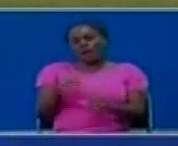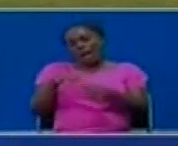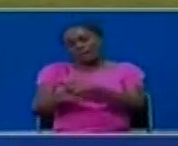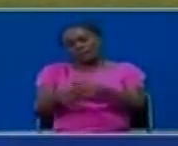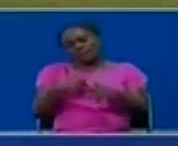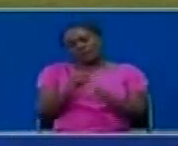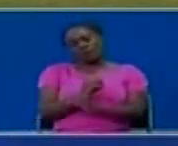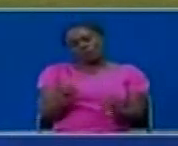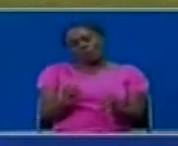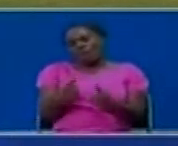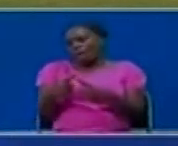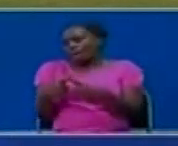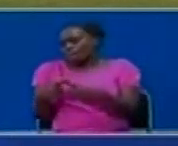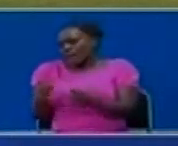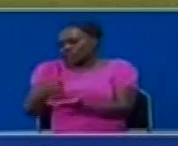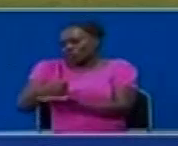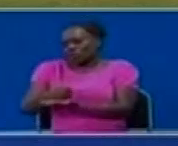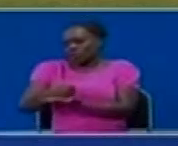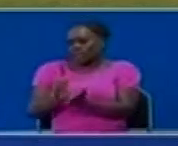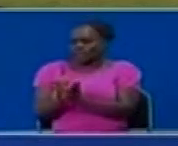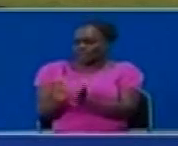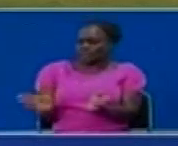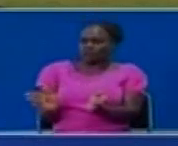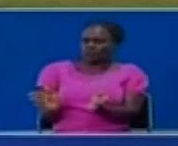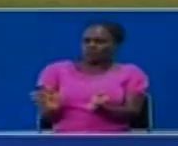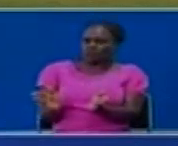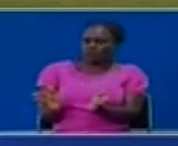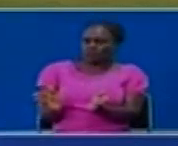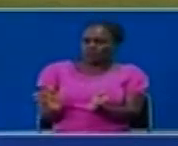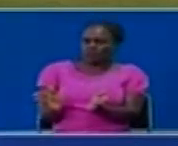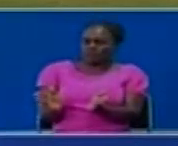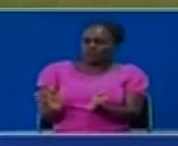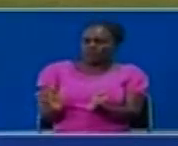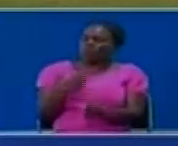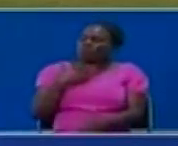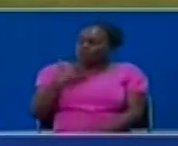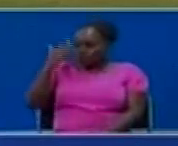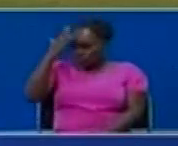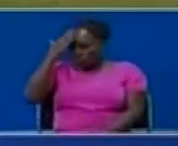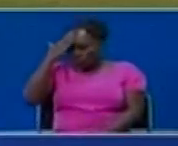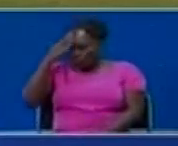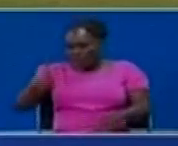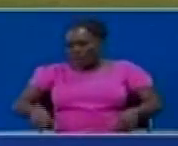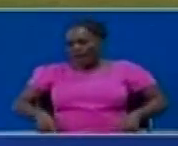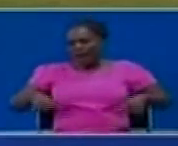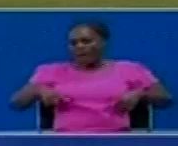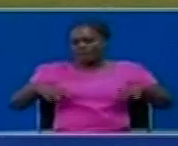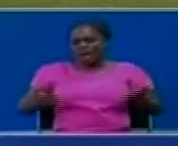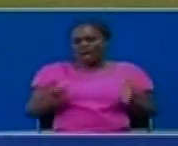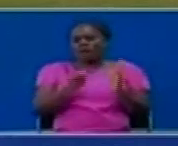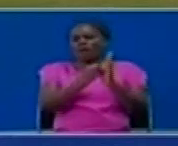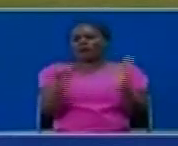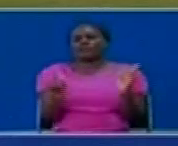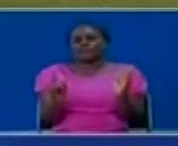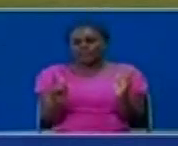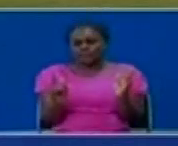it. But the audit that the citizen does is by wanting to know how their lives have been